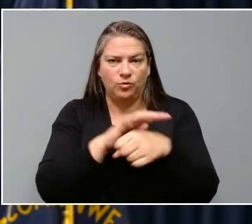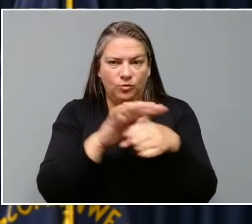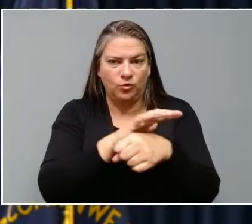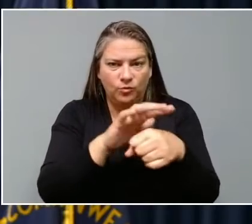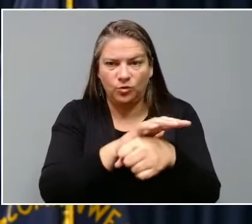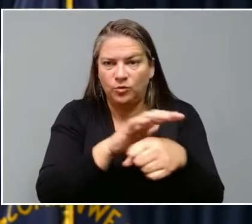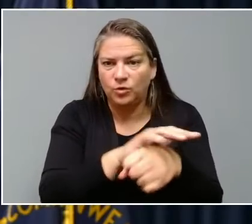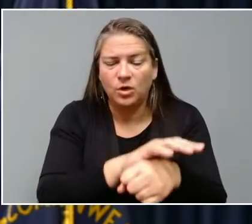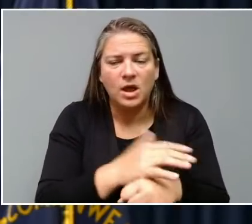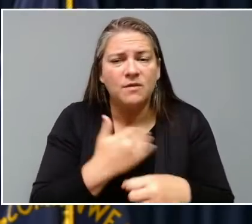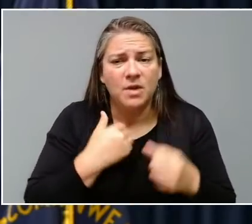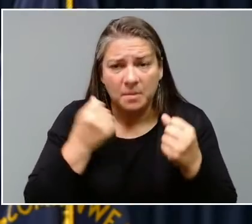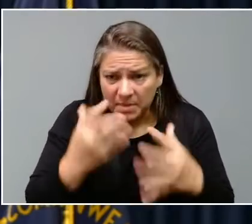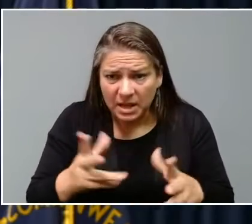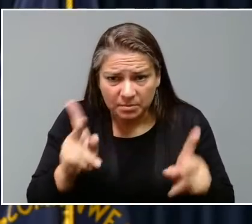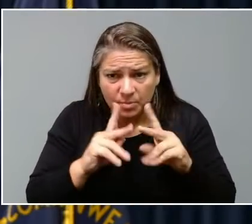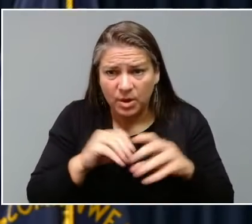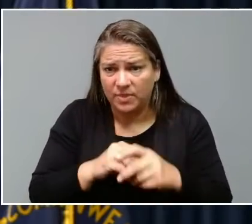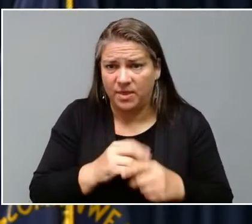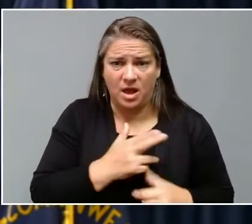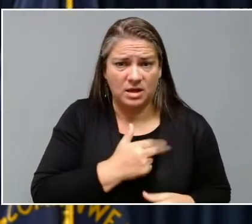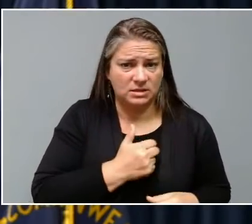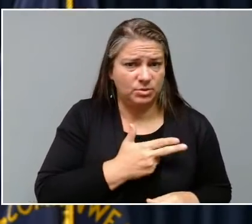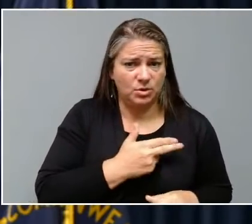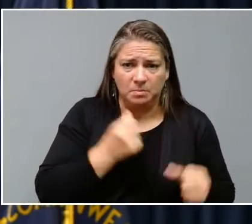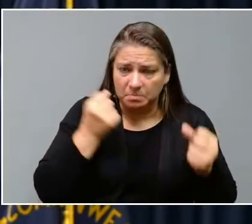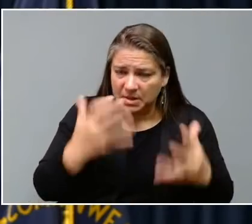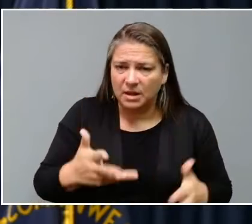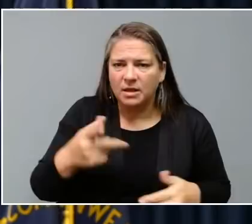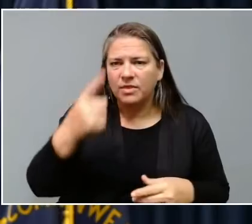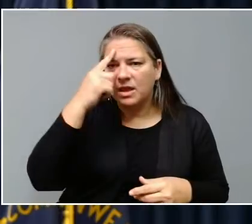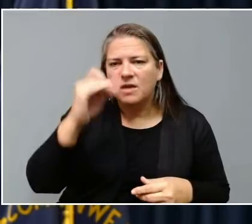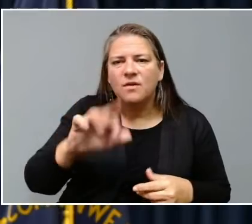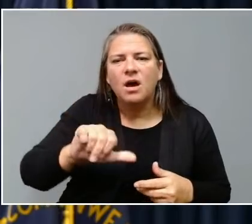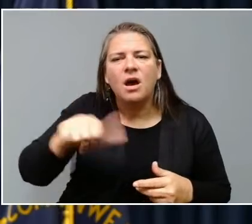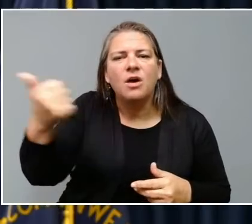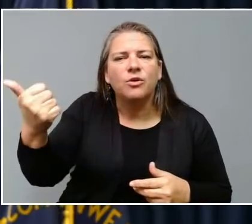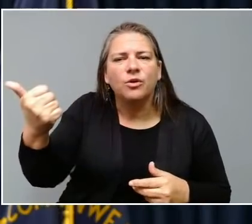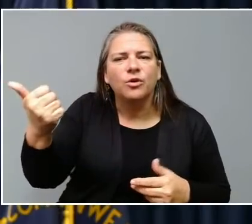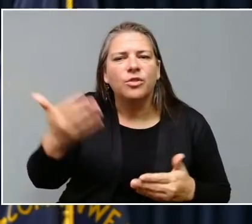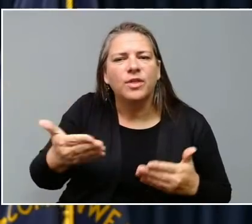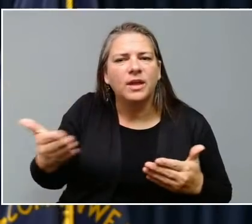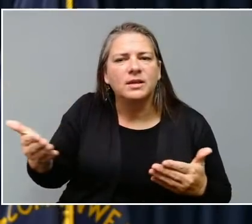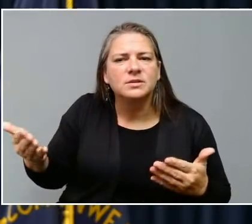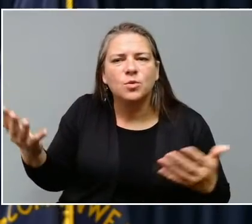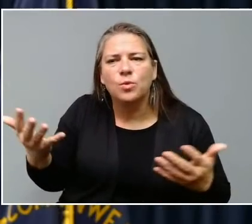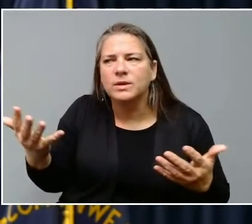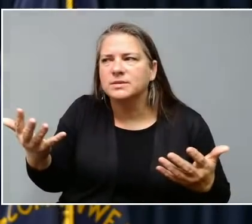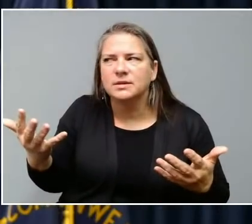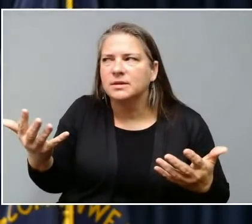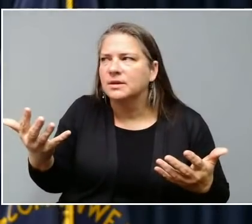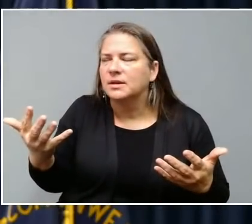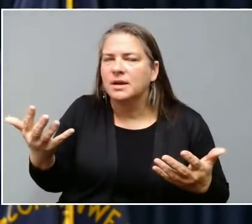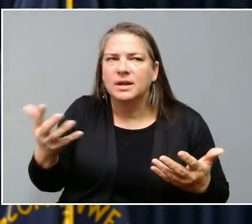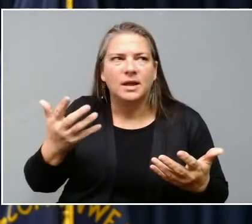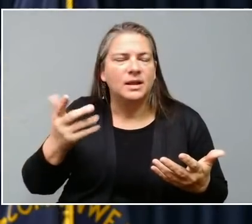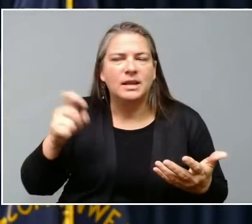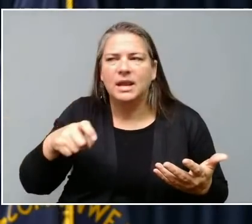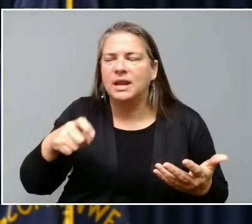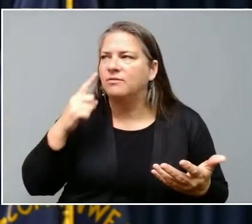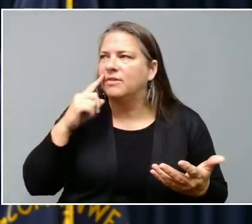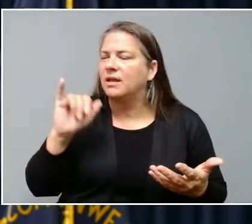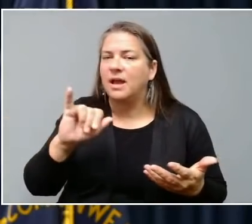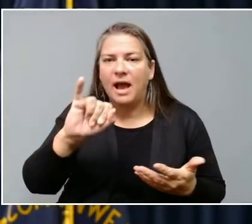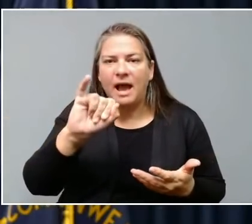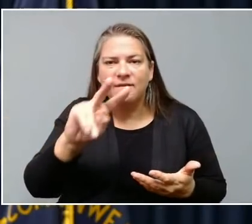people in the hospital. You think about other things that you can run out of. We're seeing shortages of IV pumps